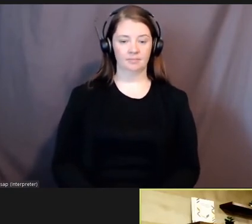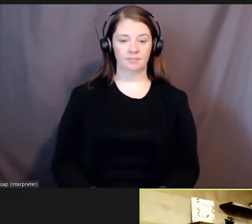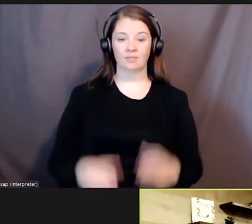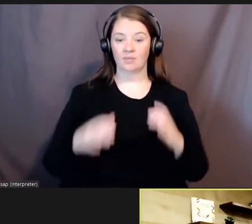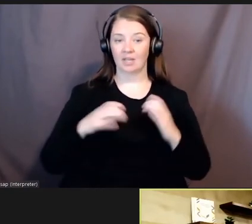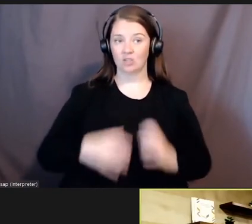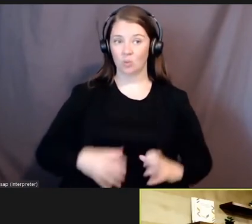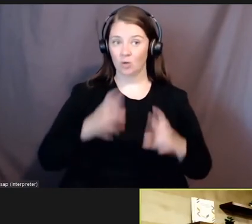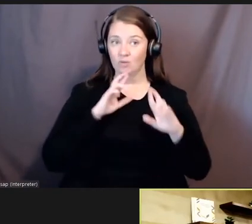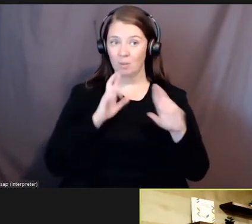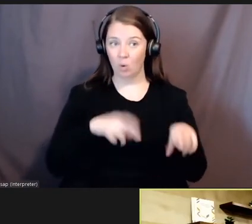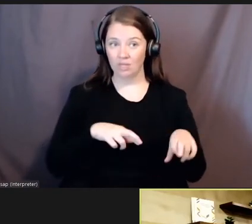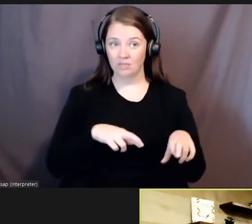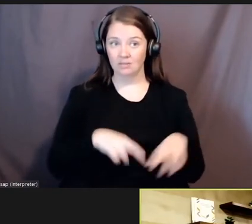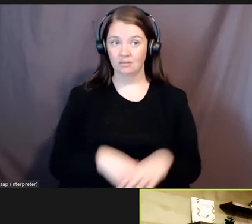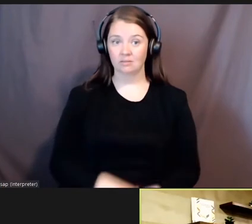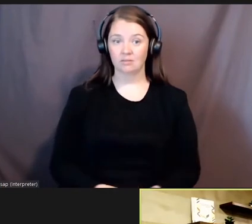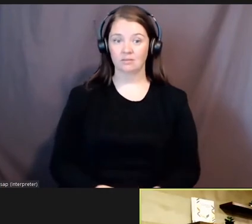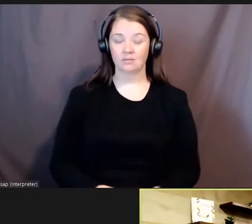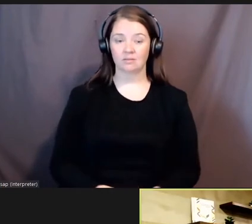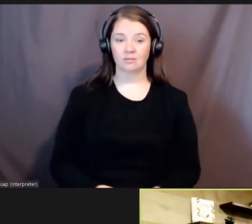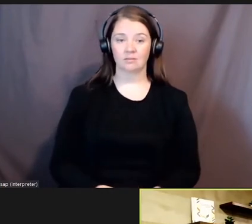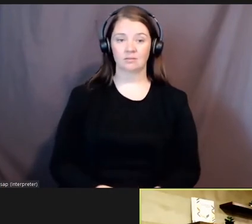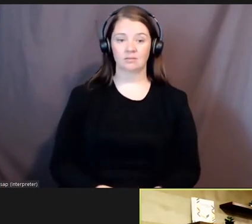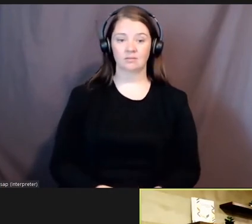Consumer Reports.